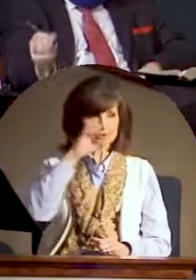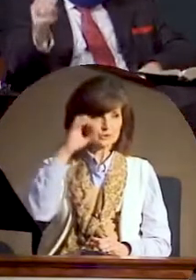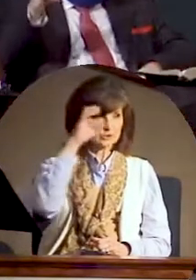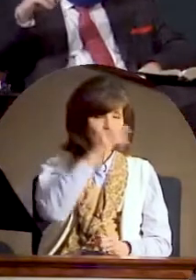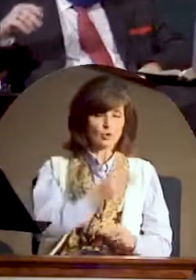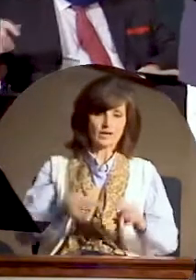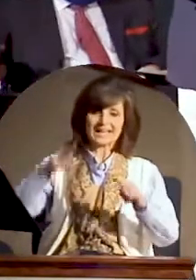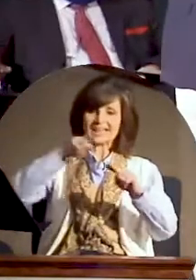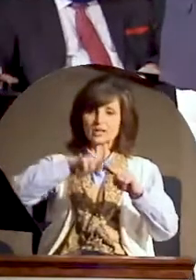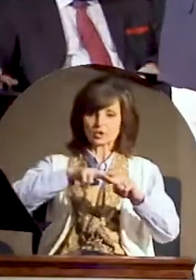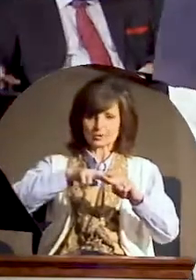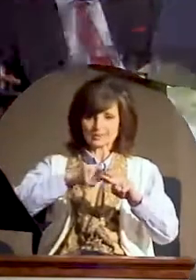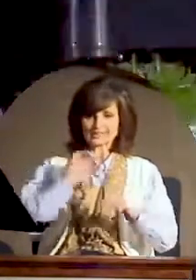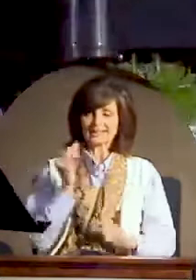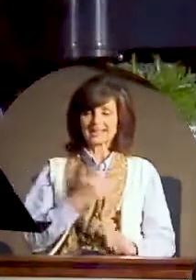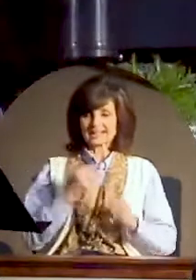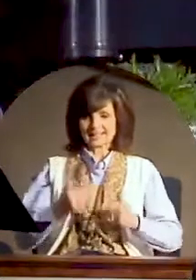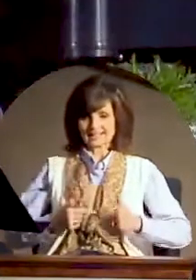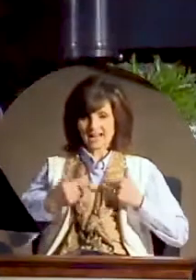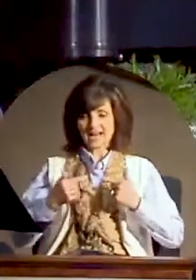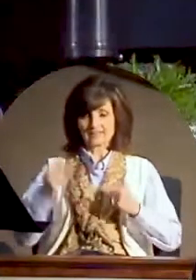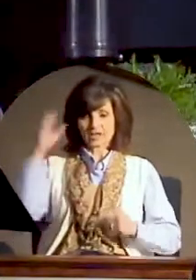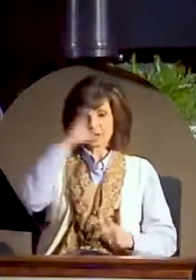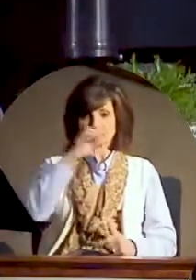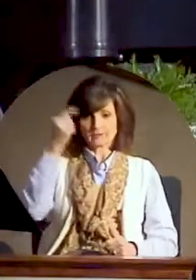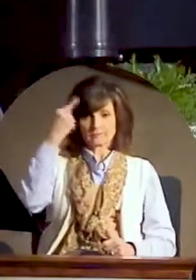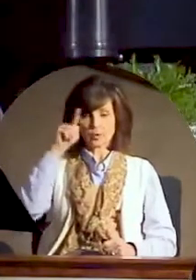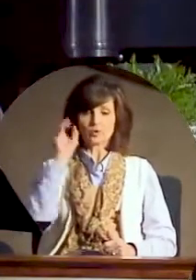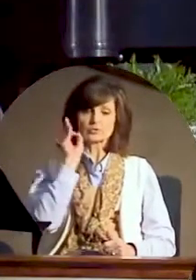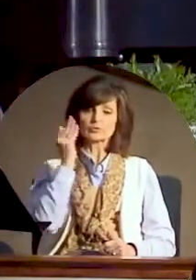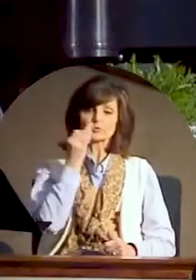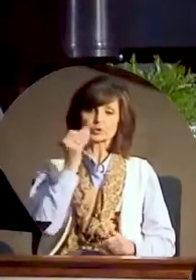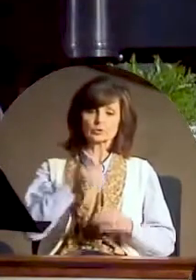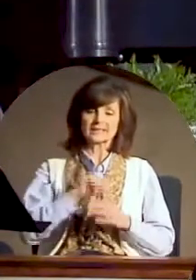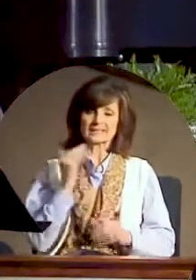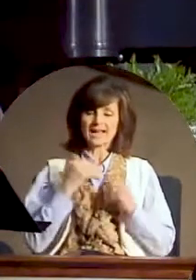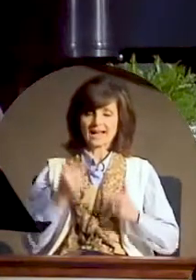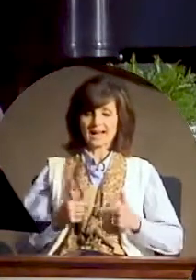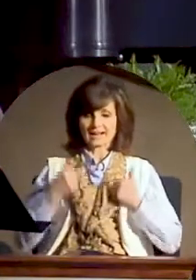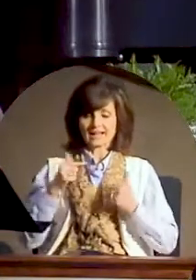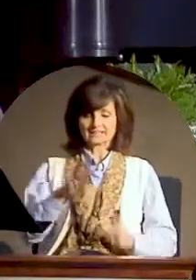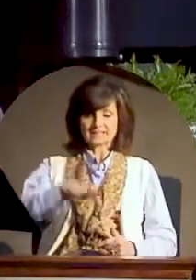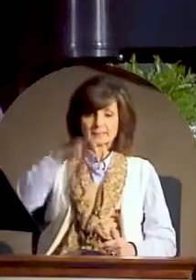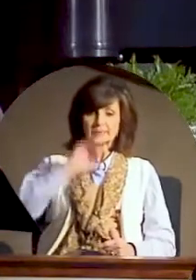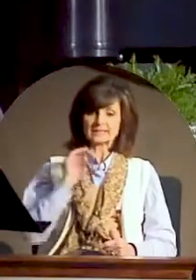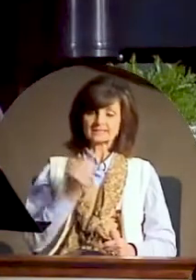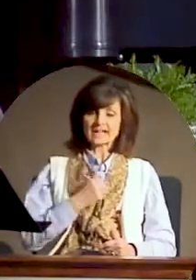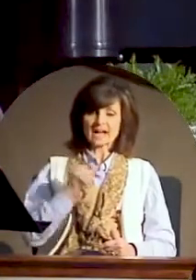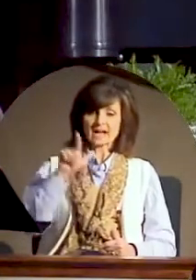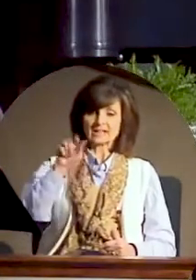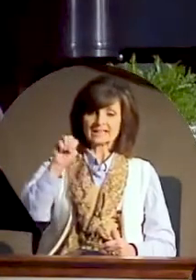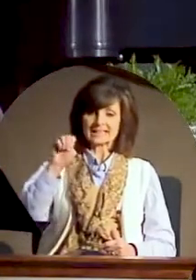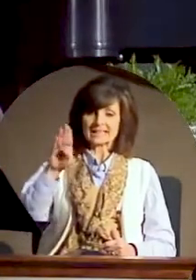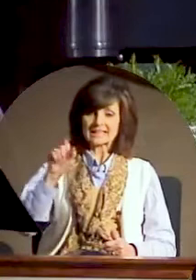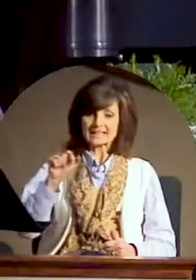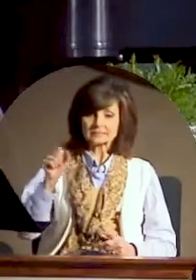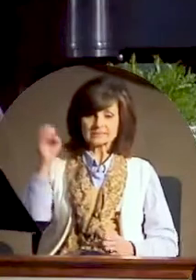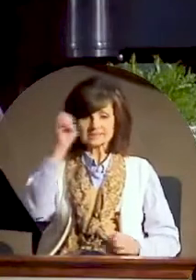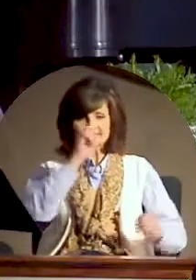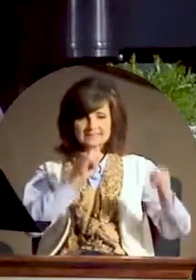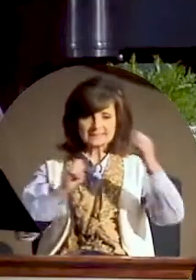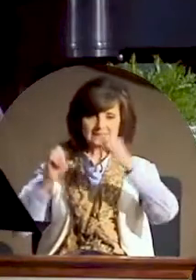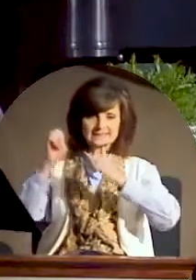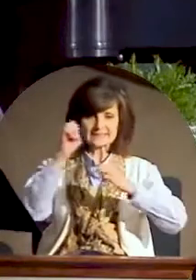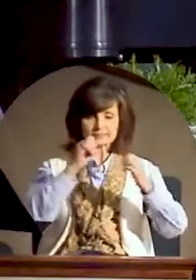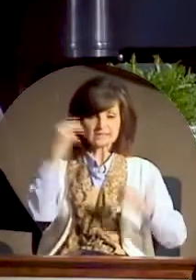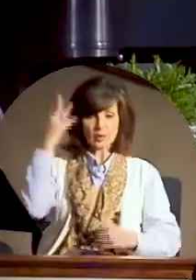increase. I think he's looking for some fruit in our lives. And he picks up our limbs and he examines us. And I wonder if he's